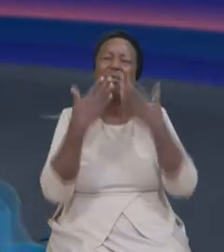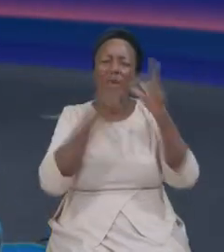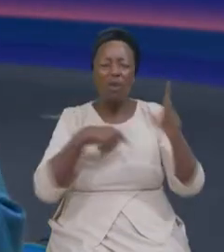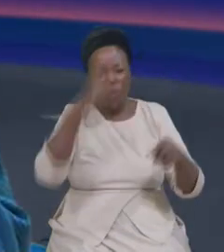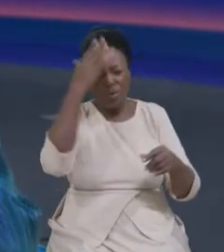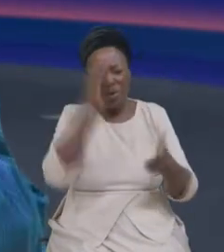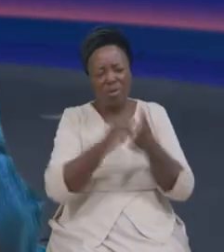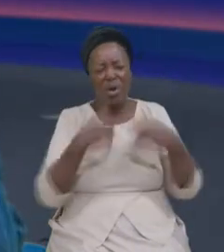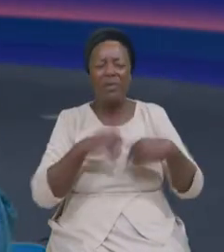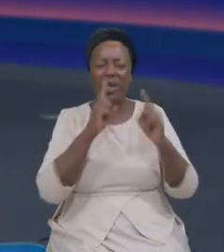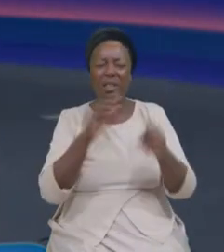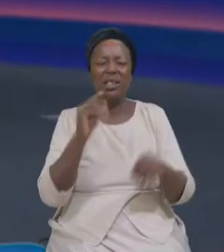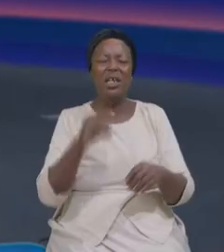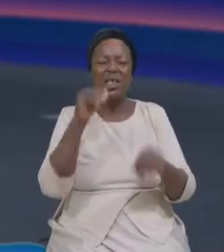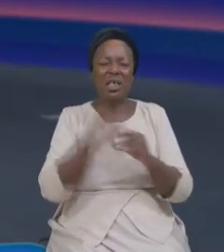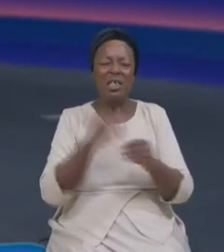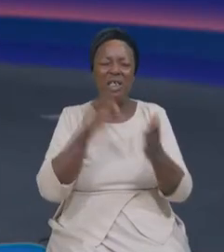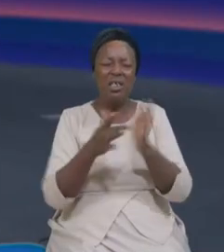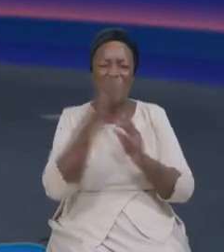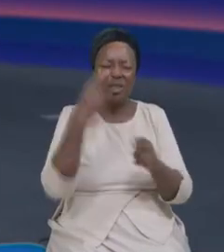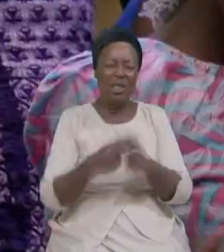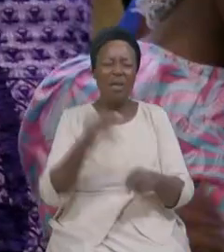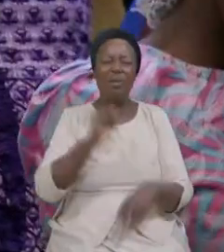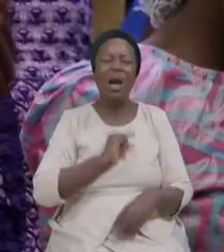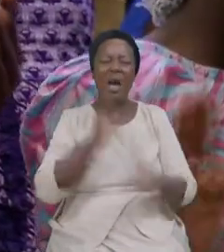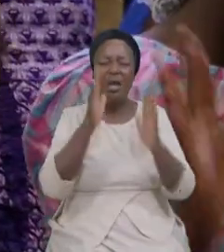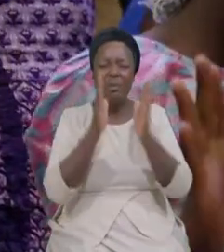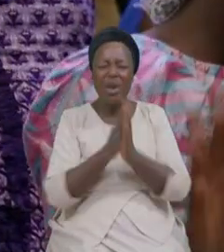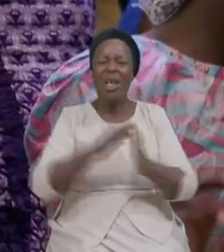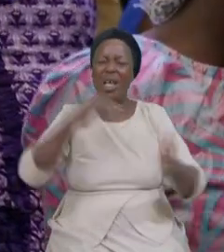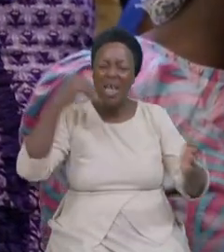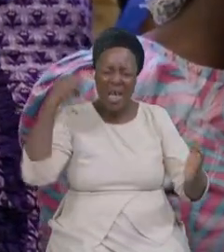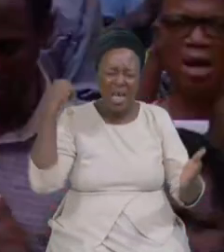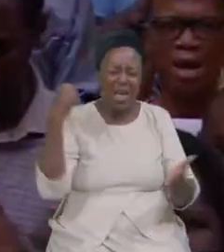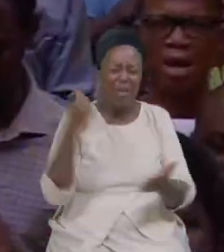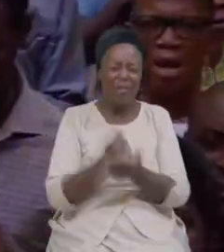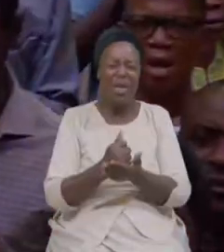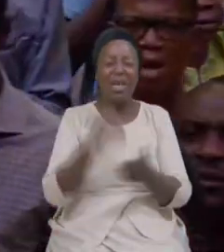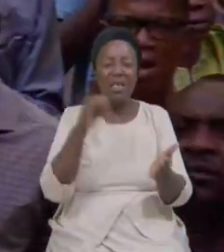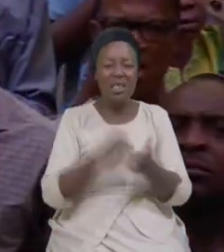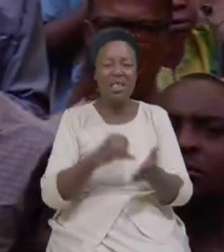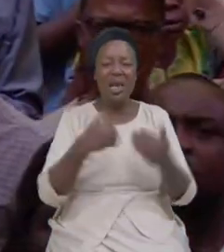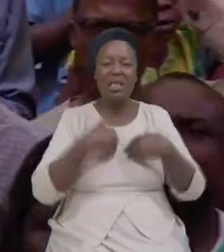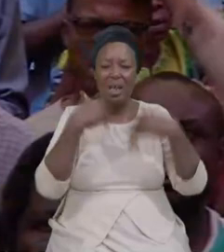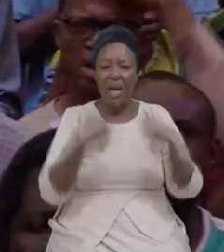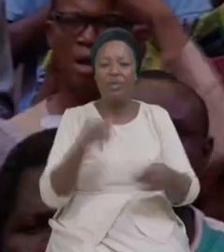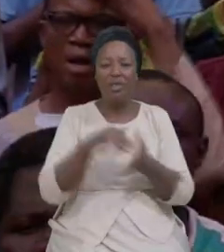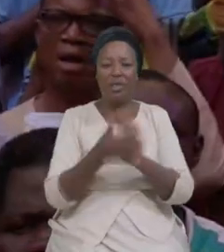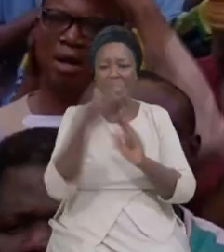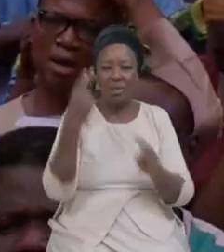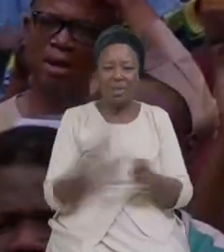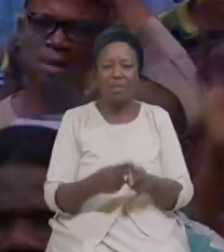In Jesus' name I pray. Amen. It is done. It is done. Remember,